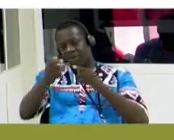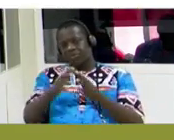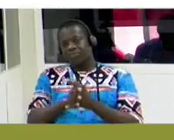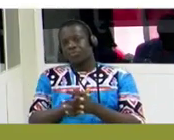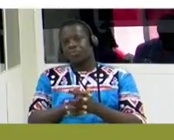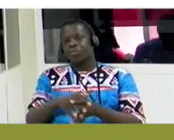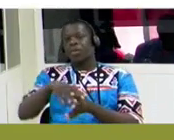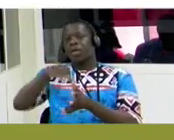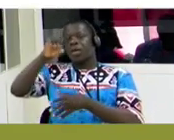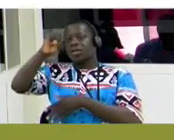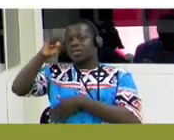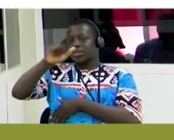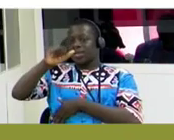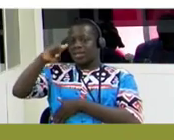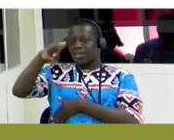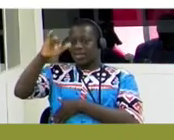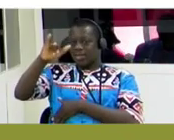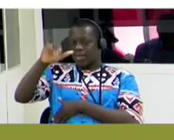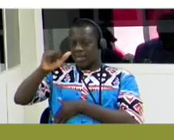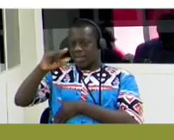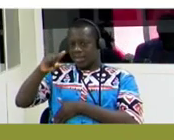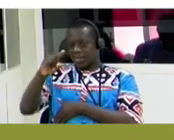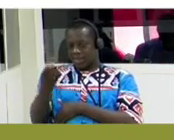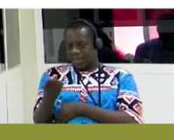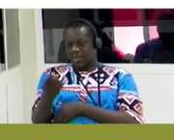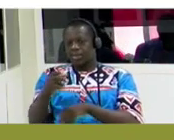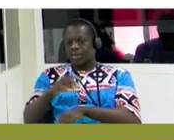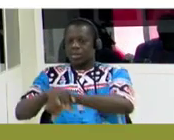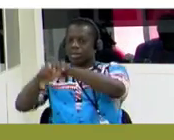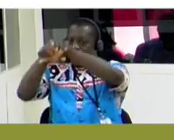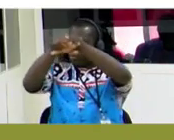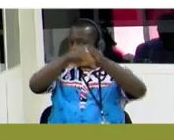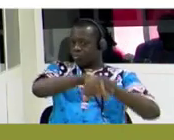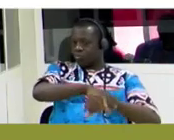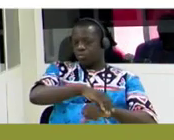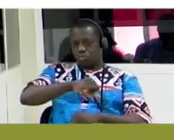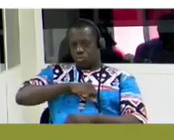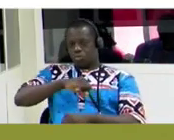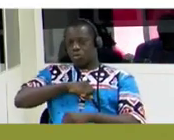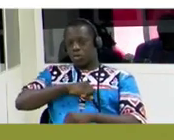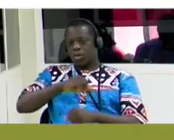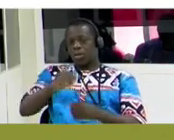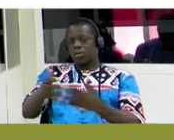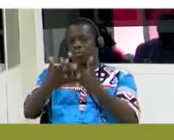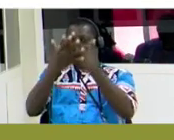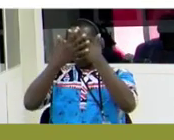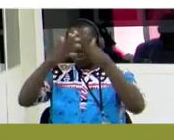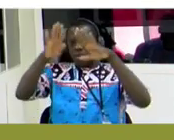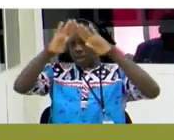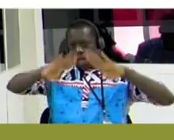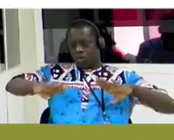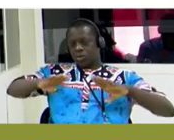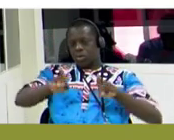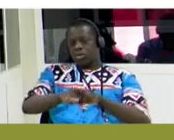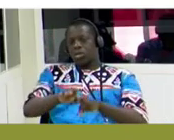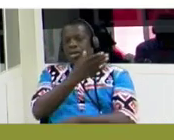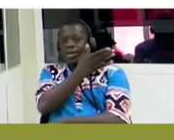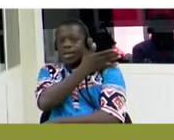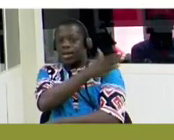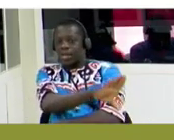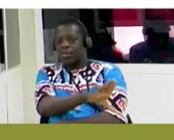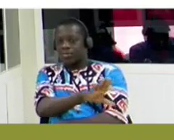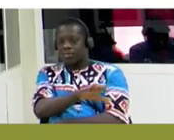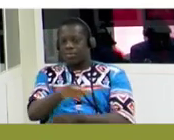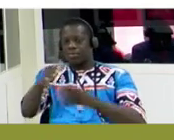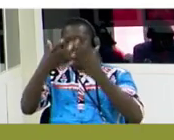Sanyang was taken to his cells. Then we left, and the prison officer came and closed the door, and